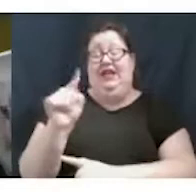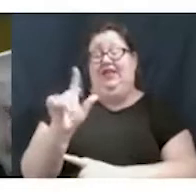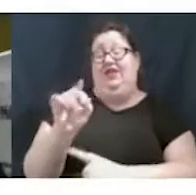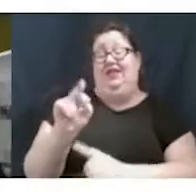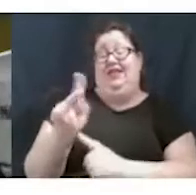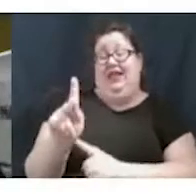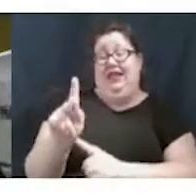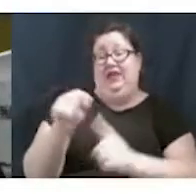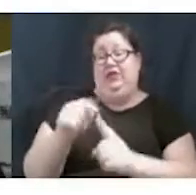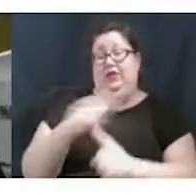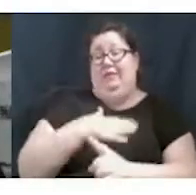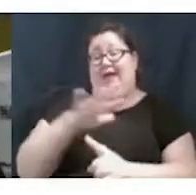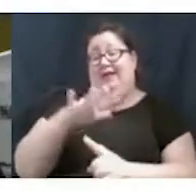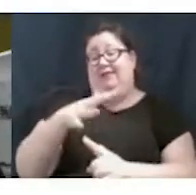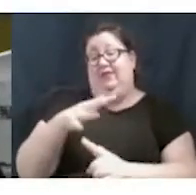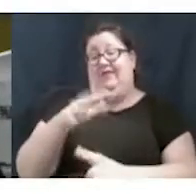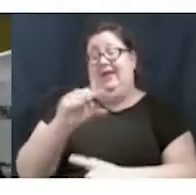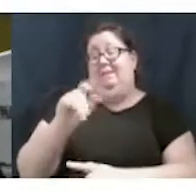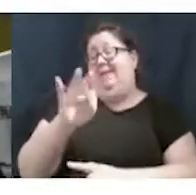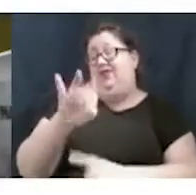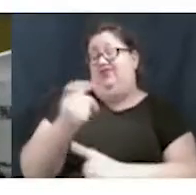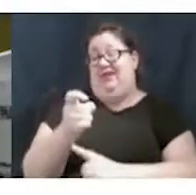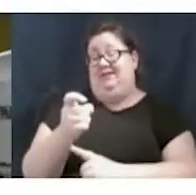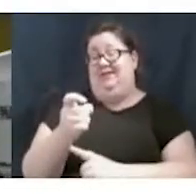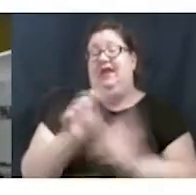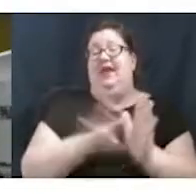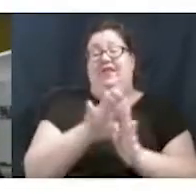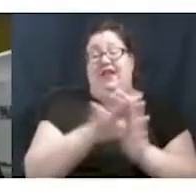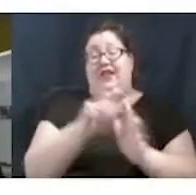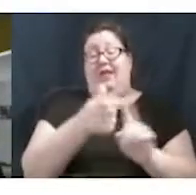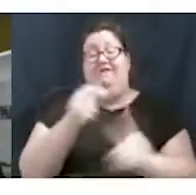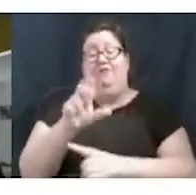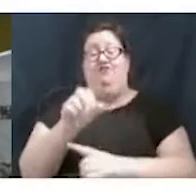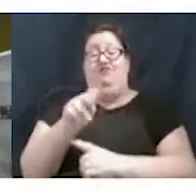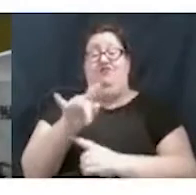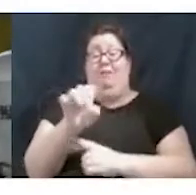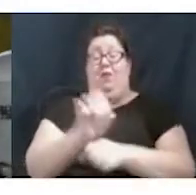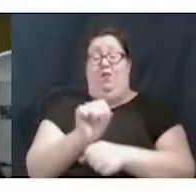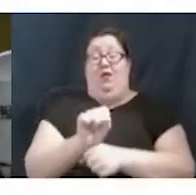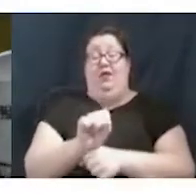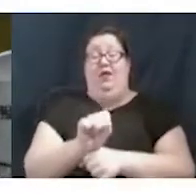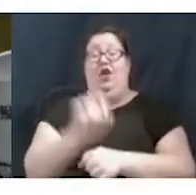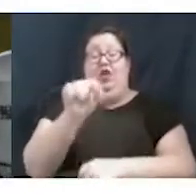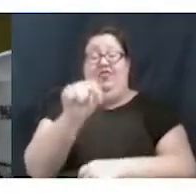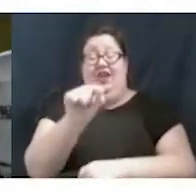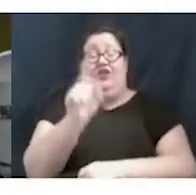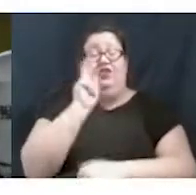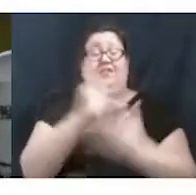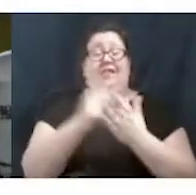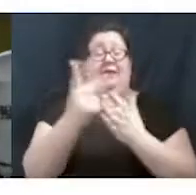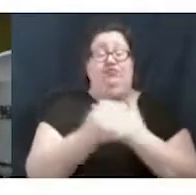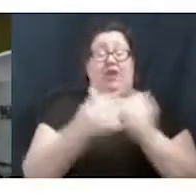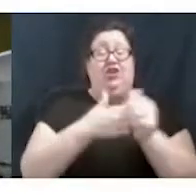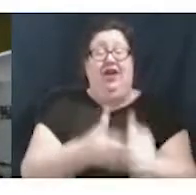my sort of matrix that developed from remote. On there, you'll see project guides for a lot of